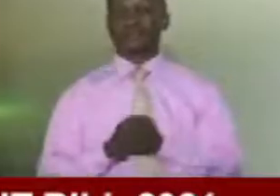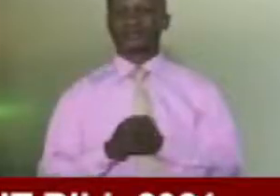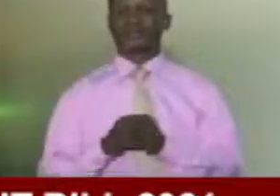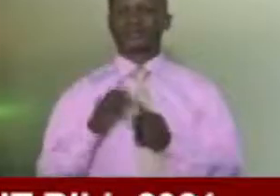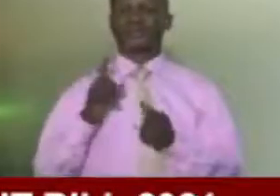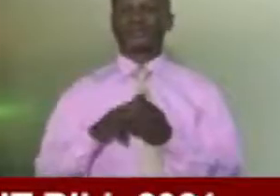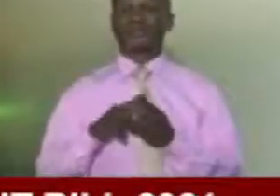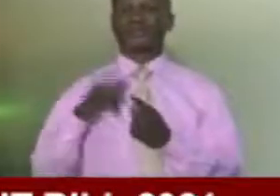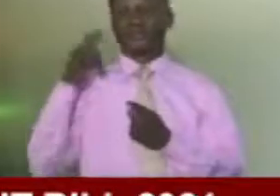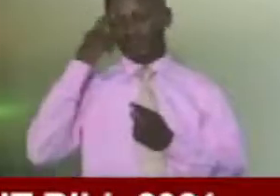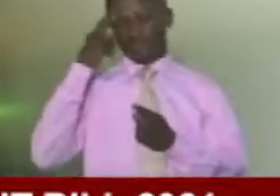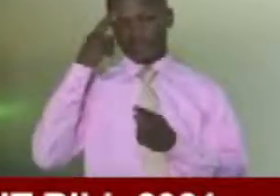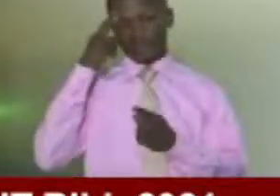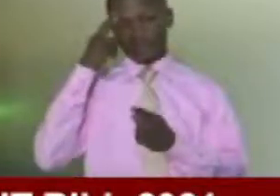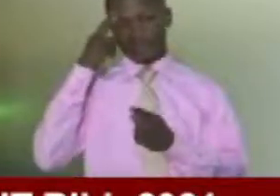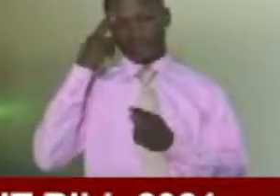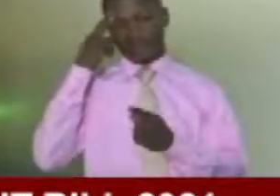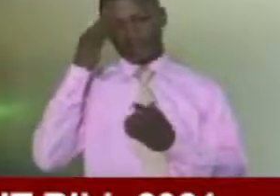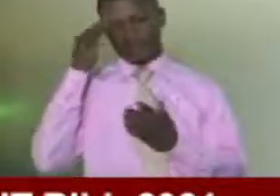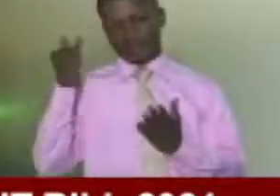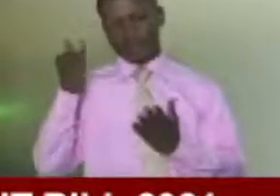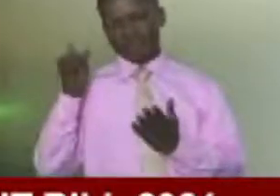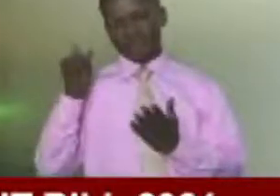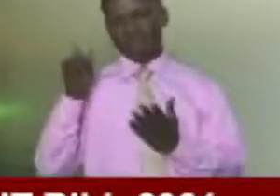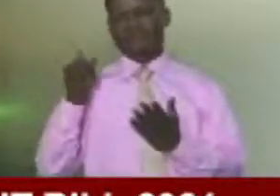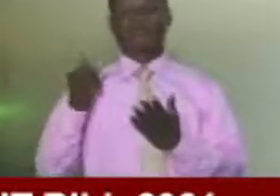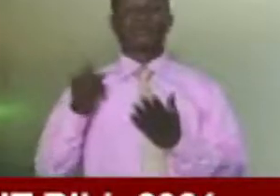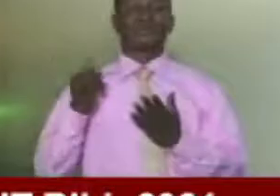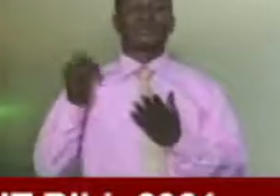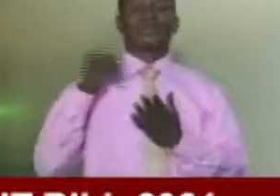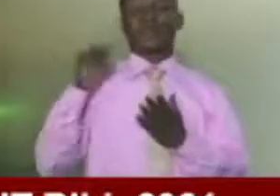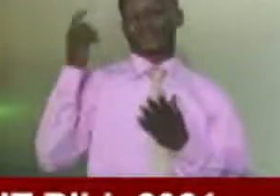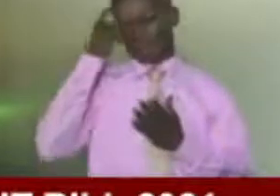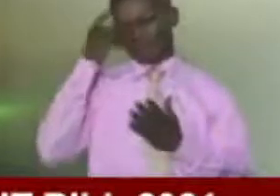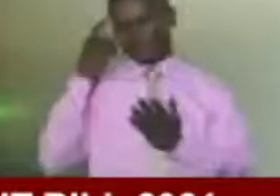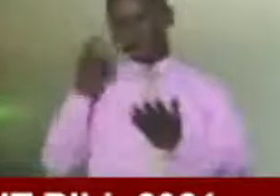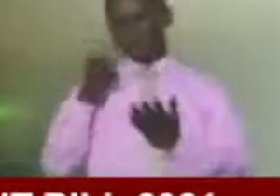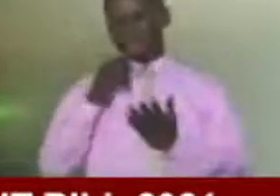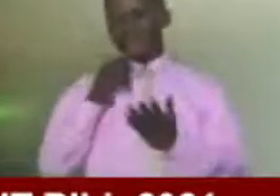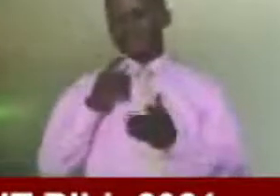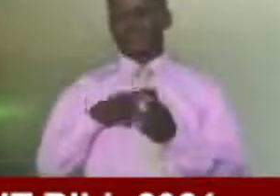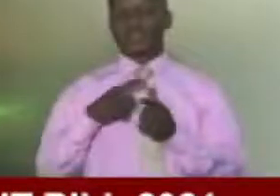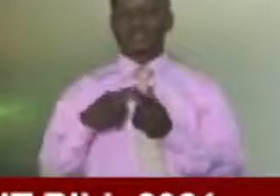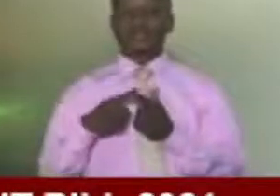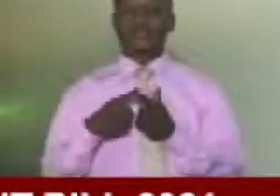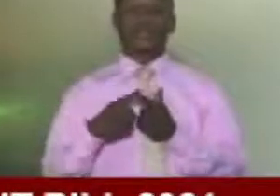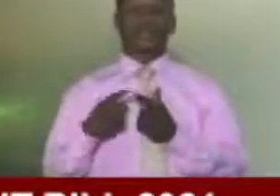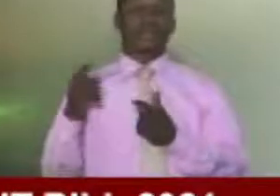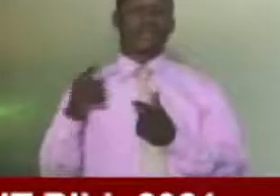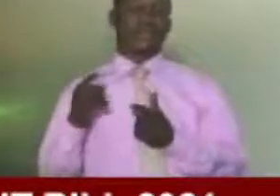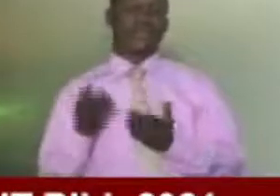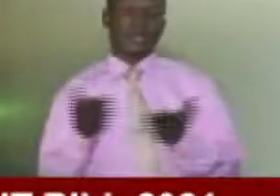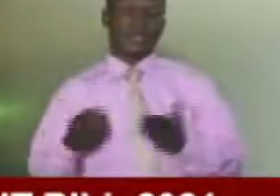when you invited me, I said, how many governors are you inviting? I said, the only governor invited. I said, okay. And then there we go. I get the